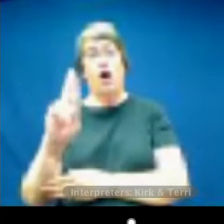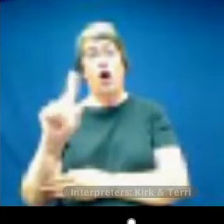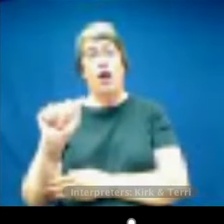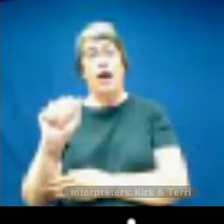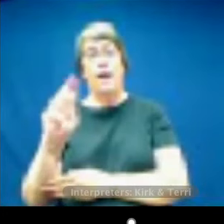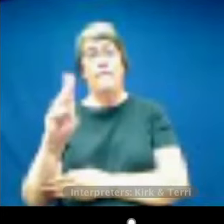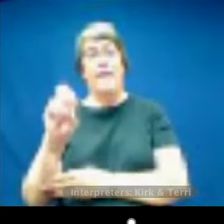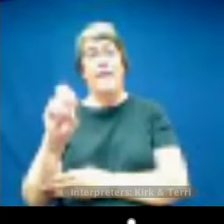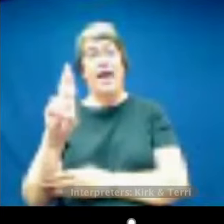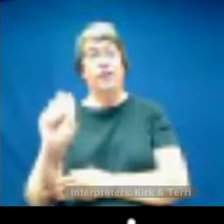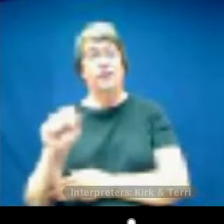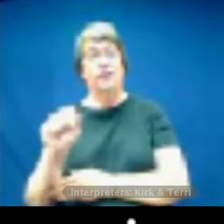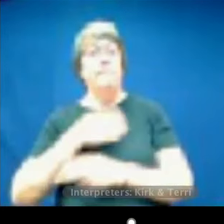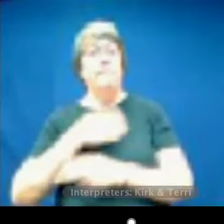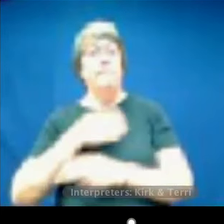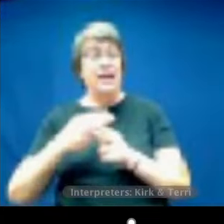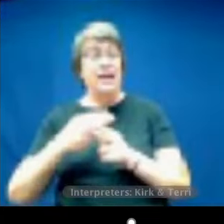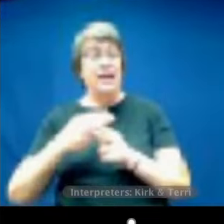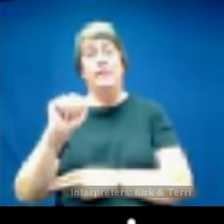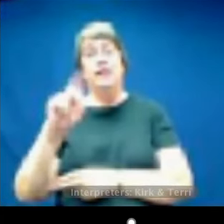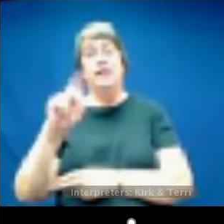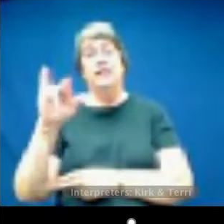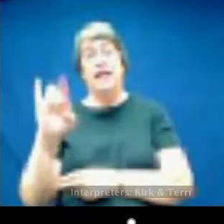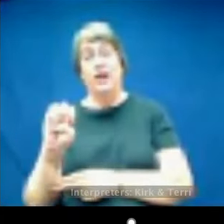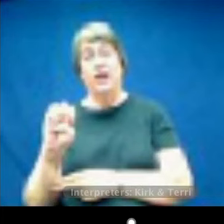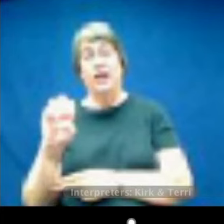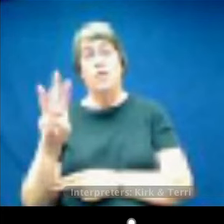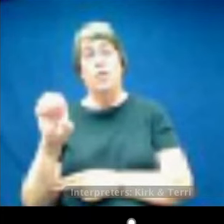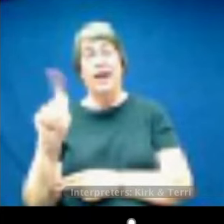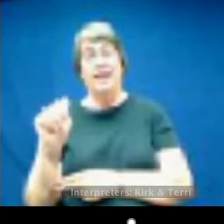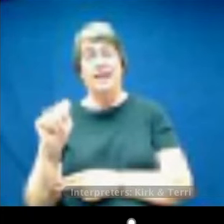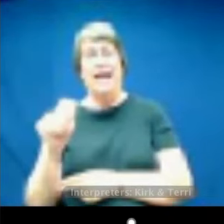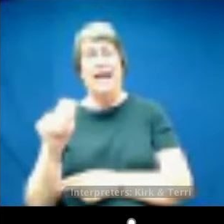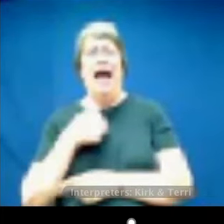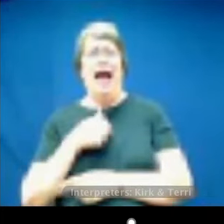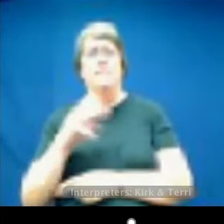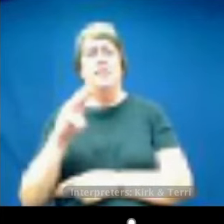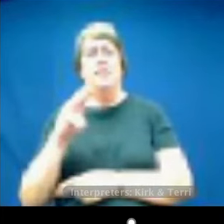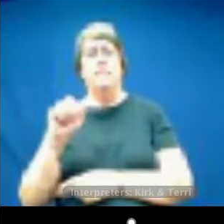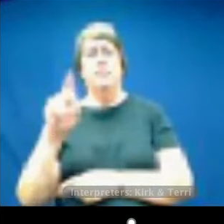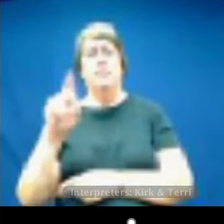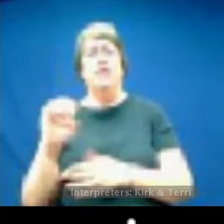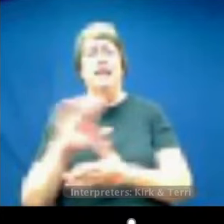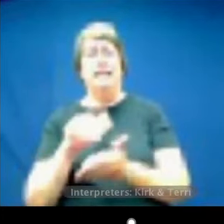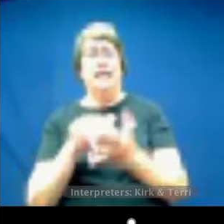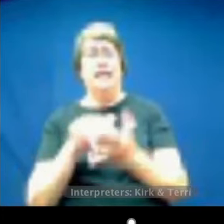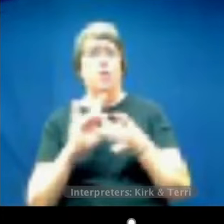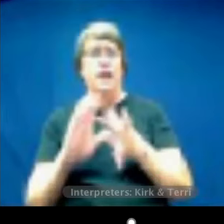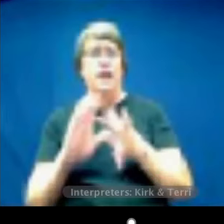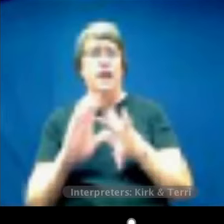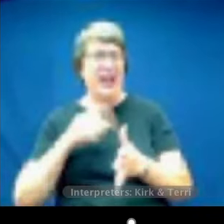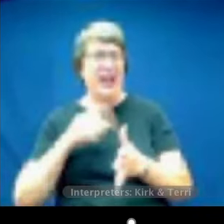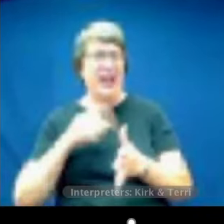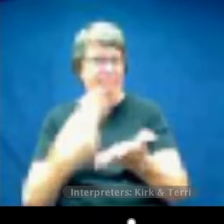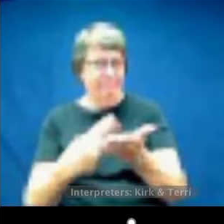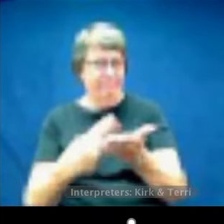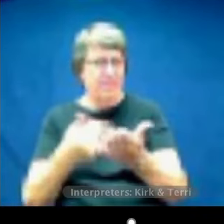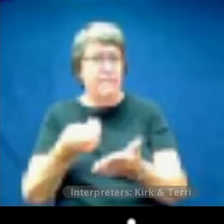name is Carrie White, and I am the Marie Center Coordinator, and I have a few things I need to talk with you before we begin.